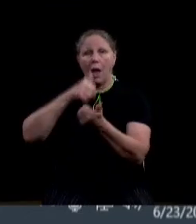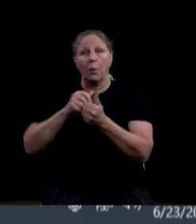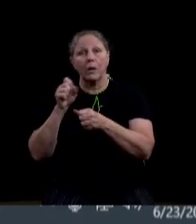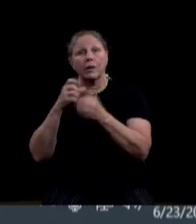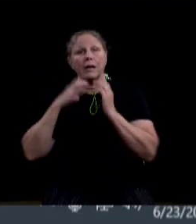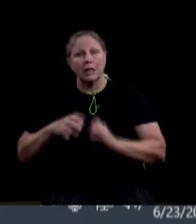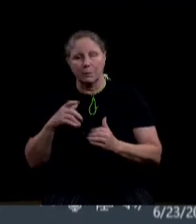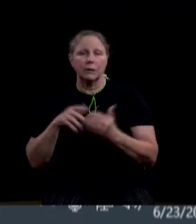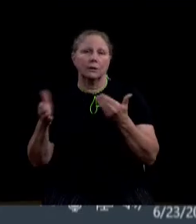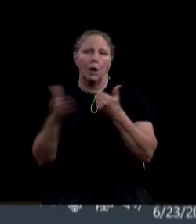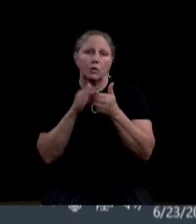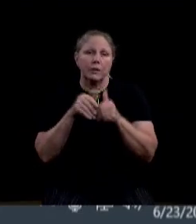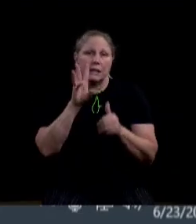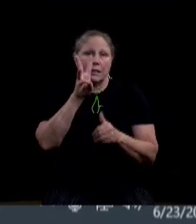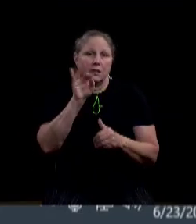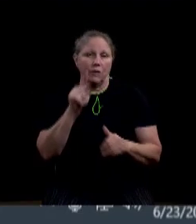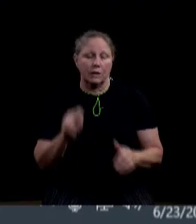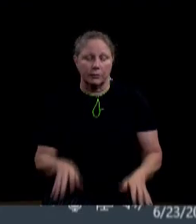in. Dylan, are you done?